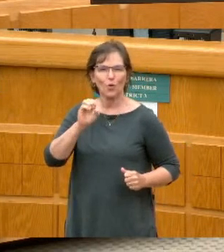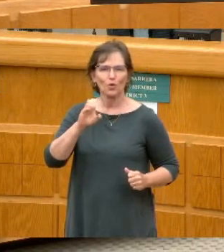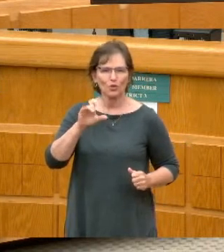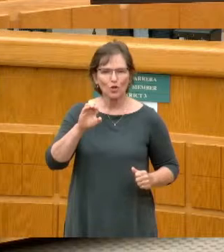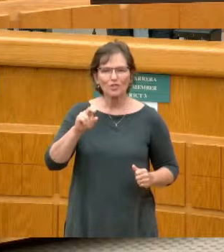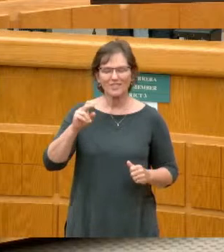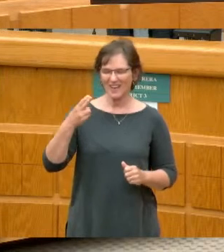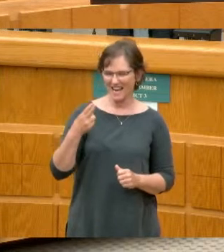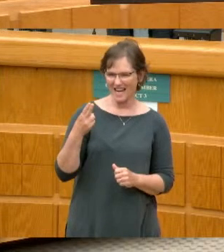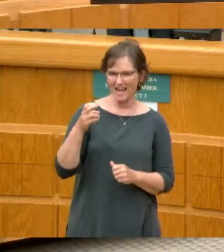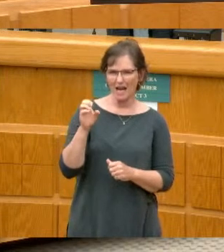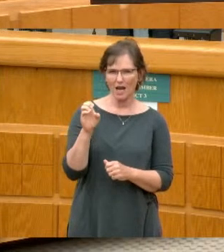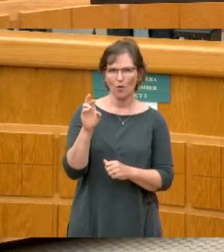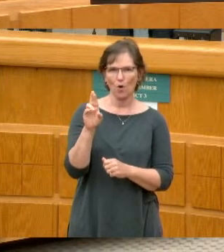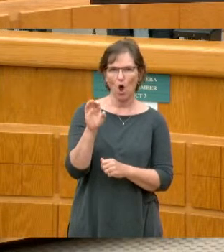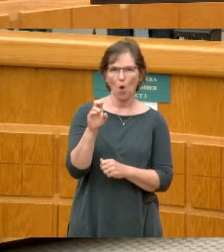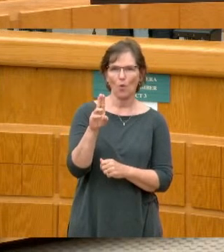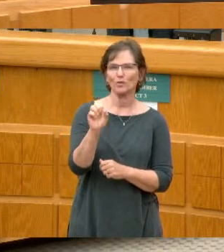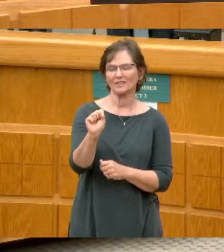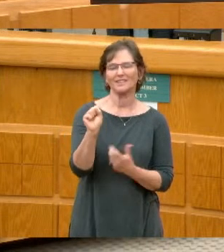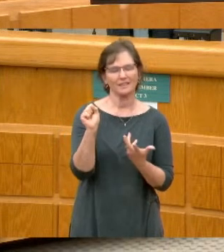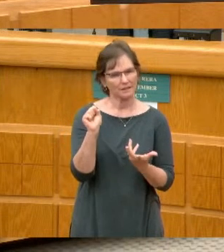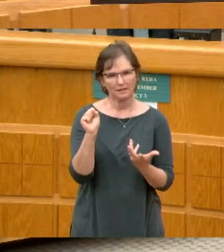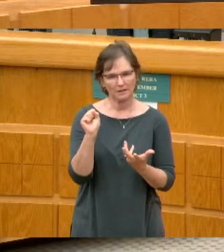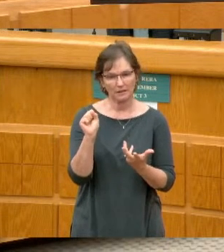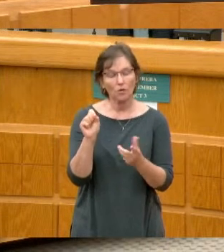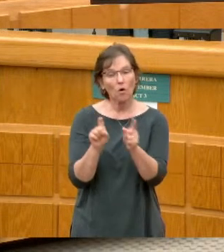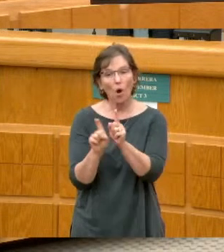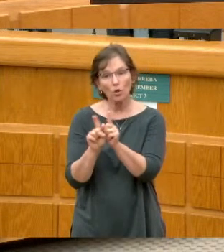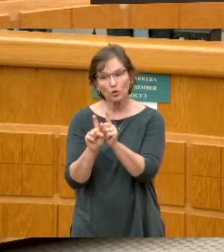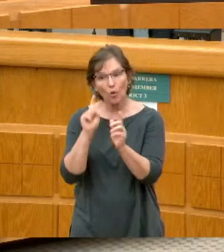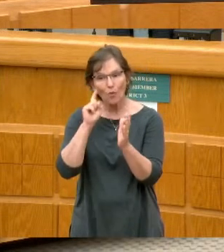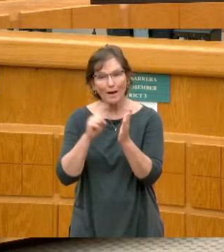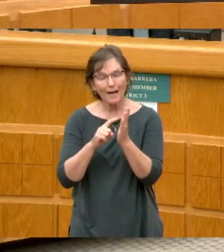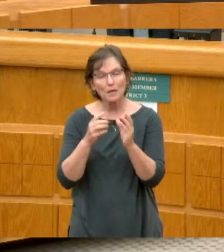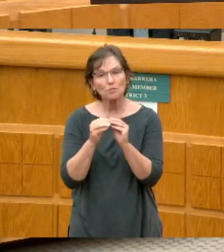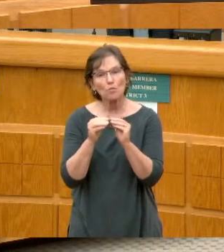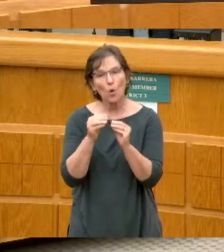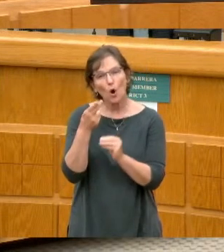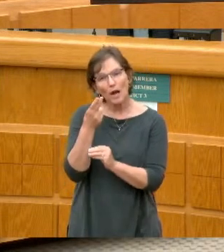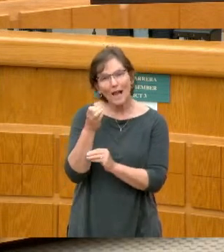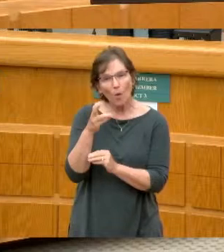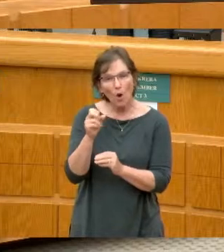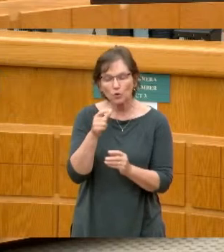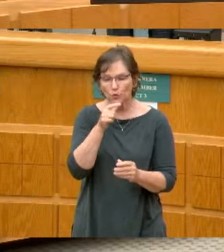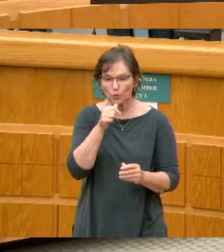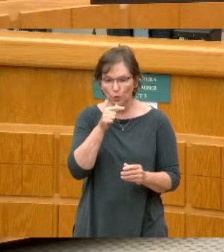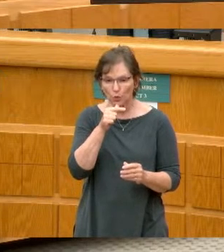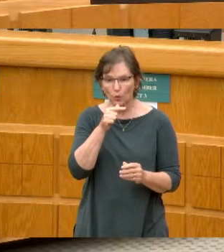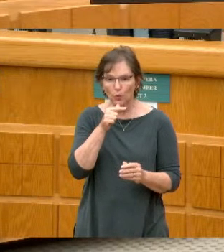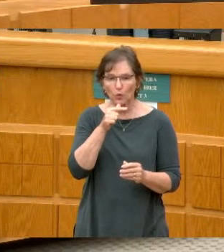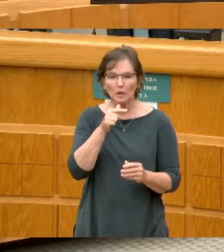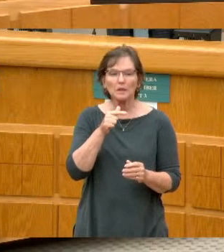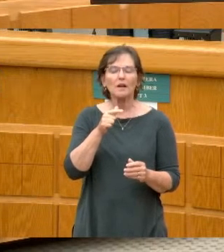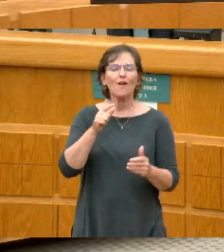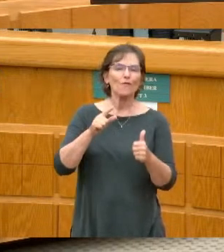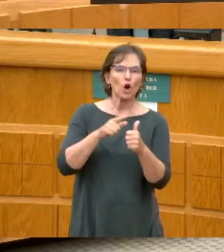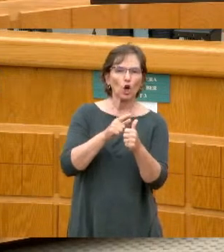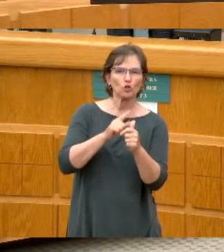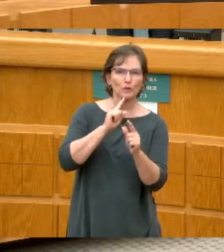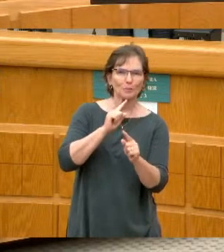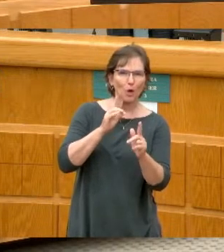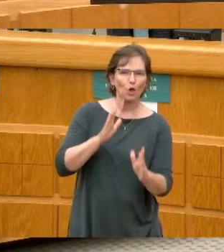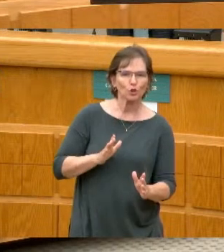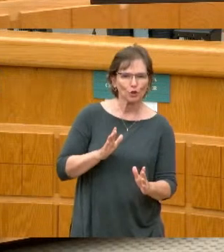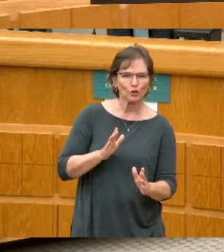family togetherness to go and defend our country. And we recognize them as our heroes, and then other heroes that